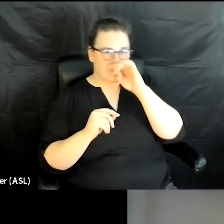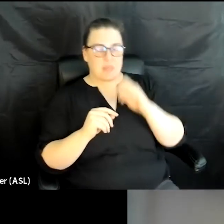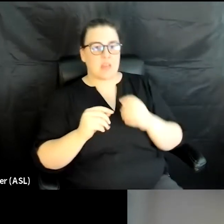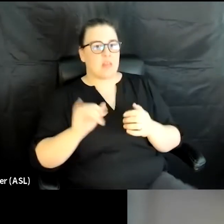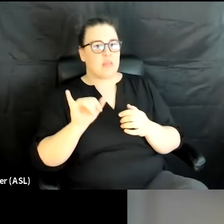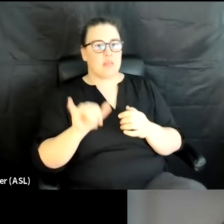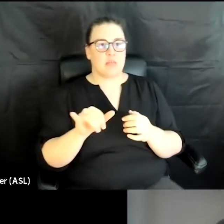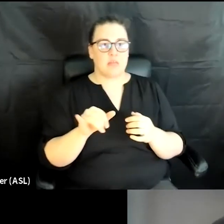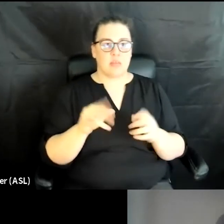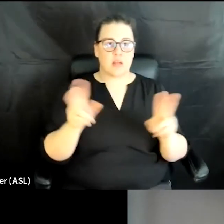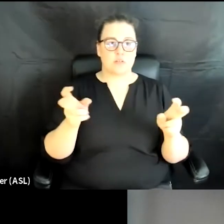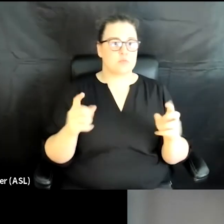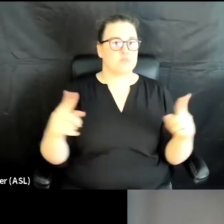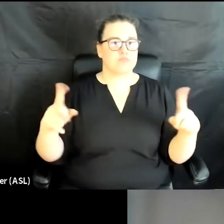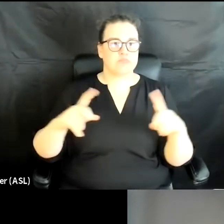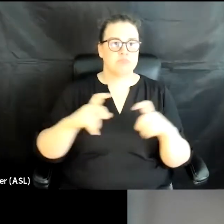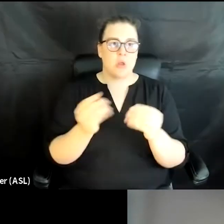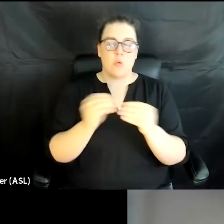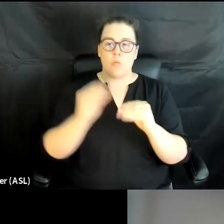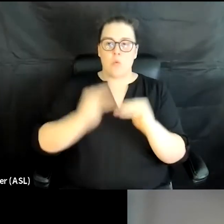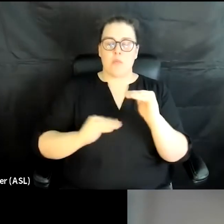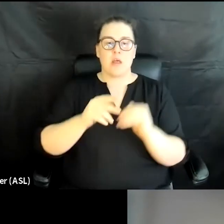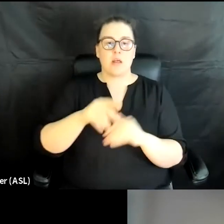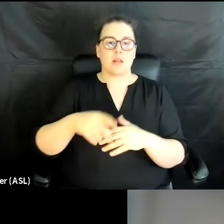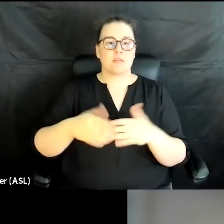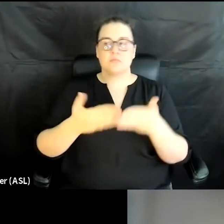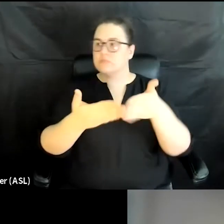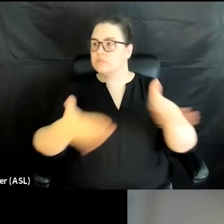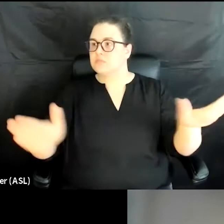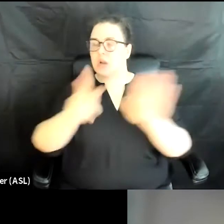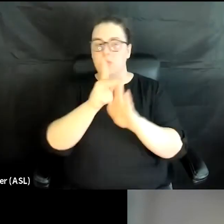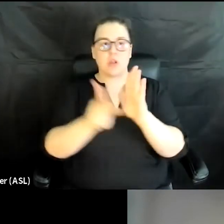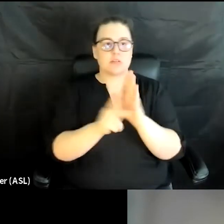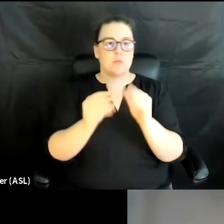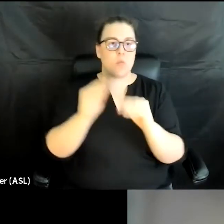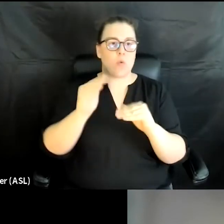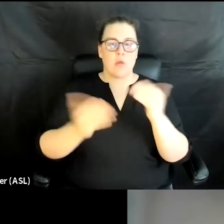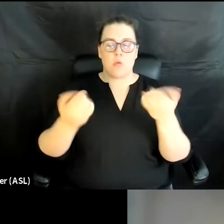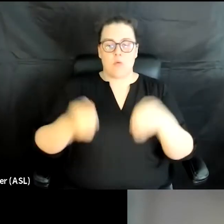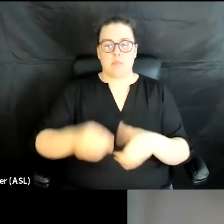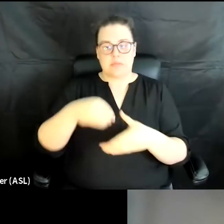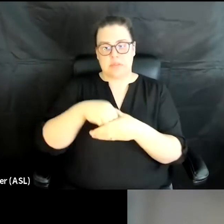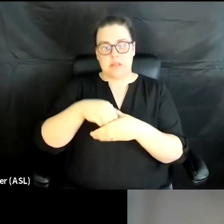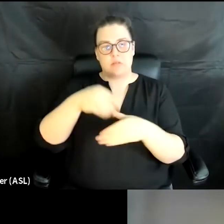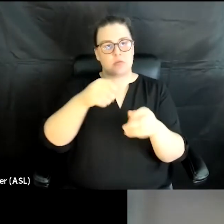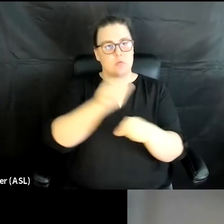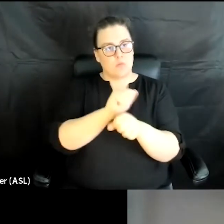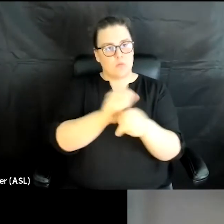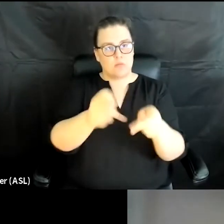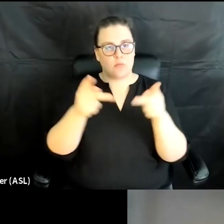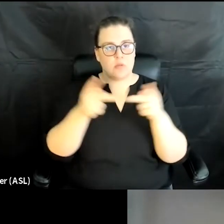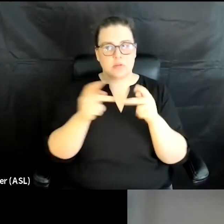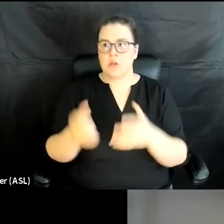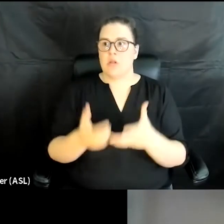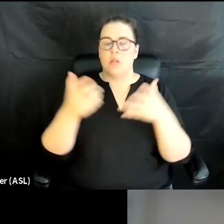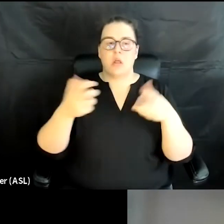And it's more than just public policy. It's more than just what goes on in the workplace. There's a lot of issues that are getting raised, and we have